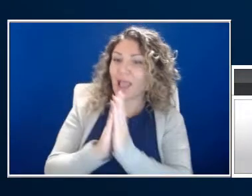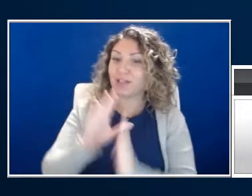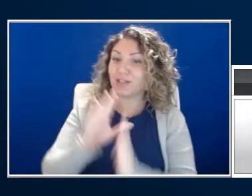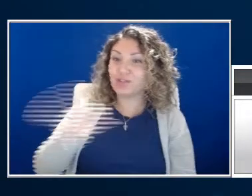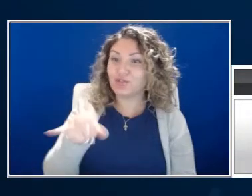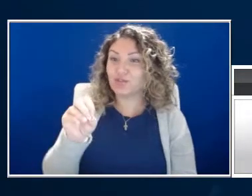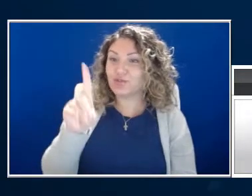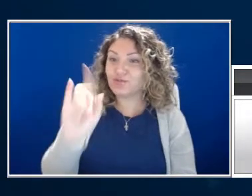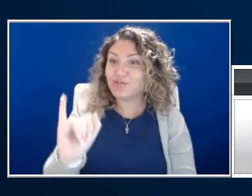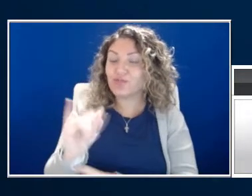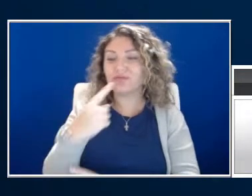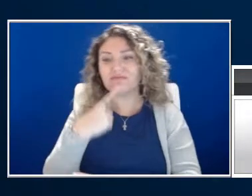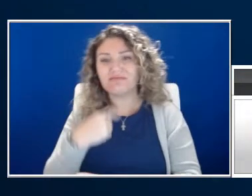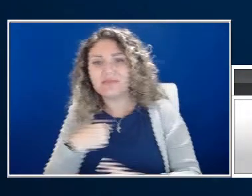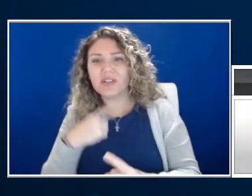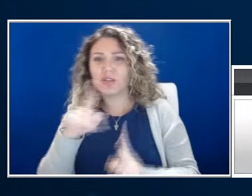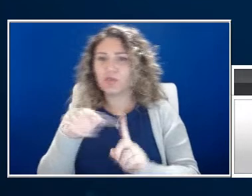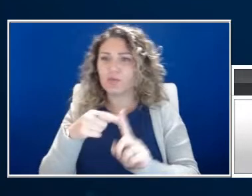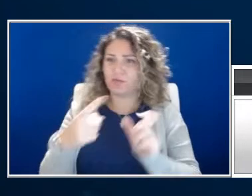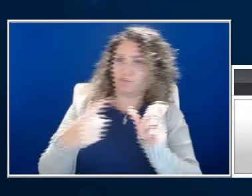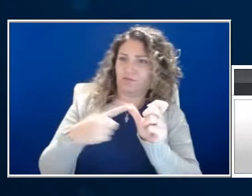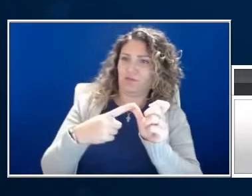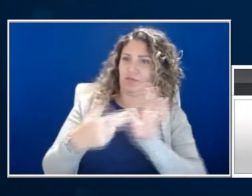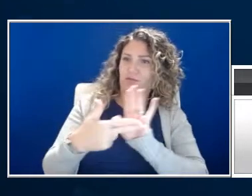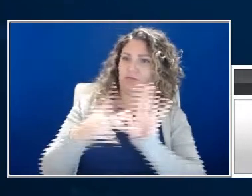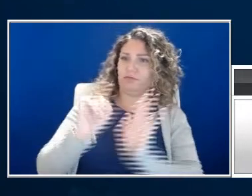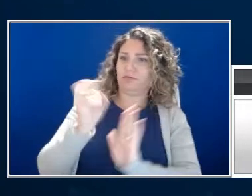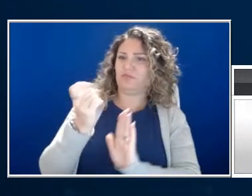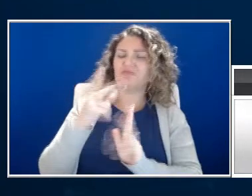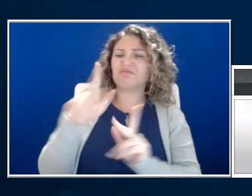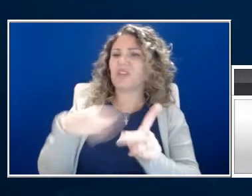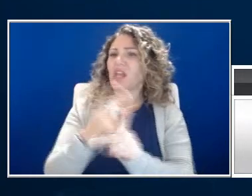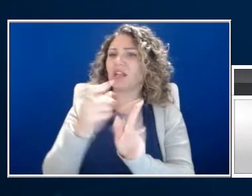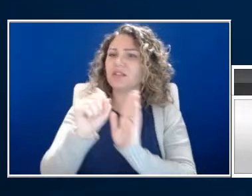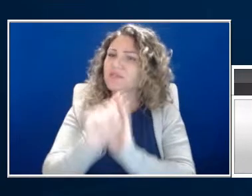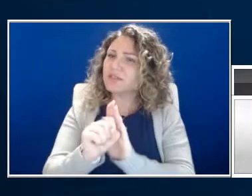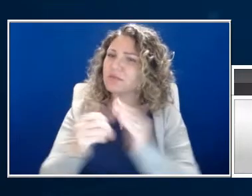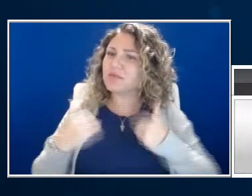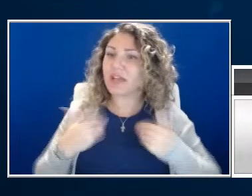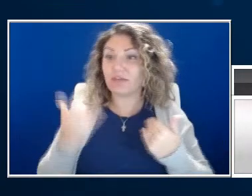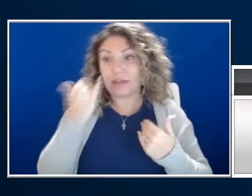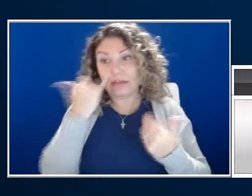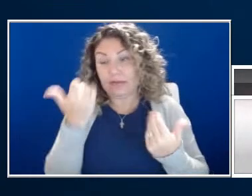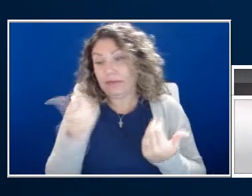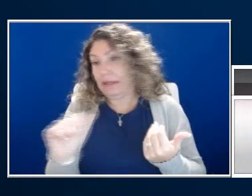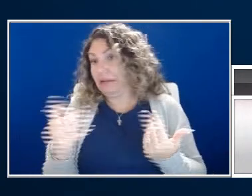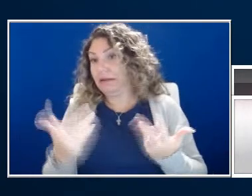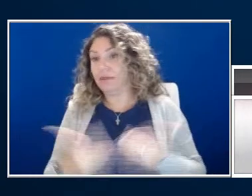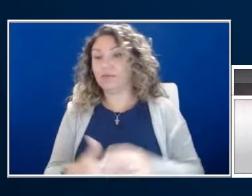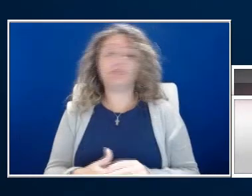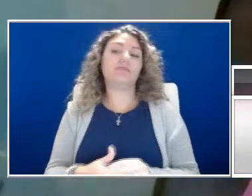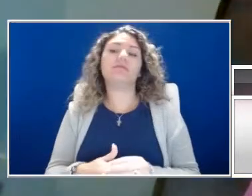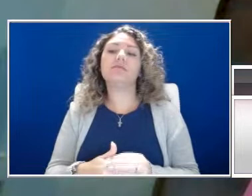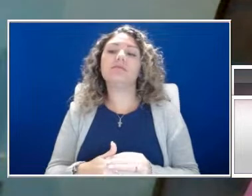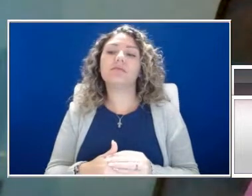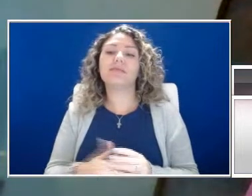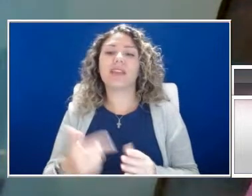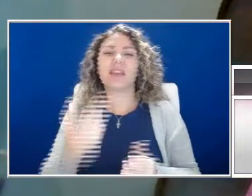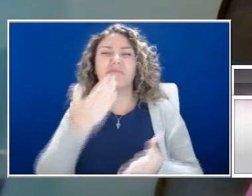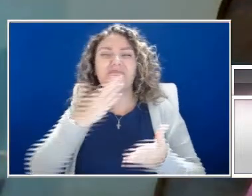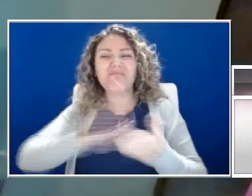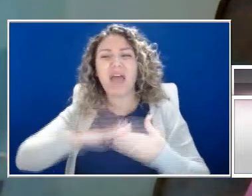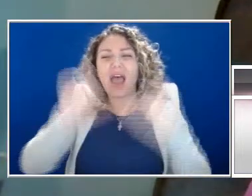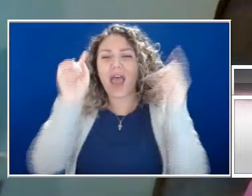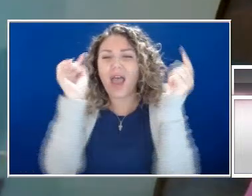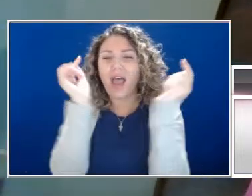little bit about when you were first diagnosed. What type of symptoms were you having, if any? I would have really bad